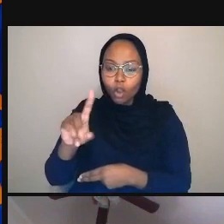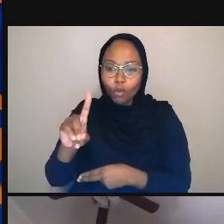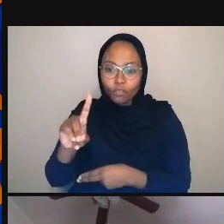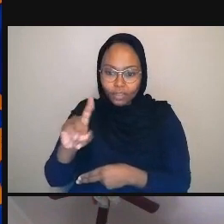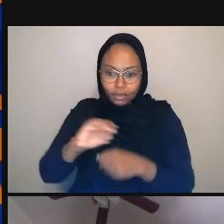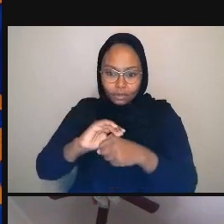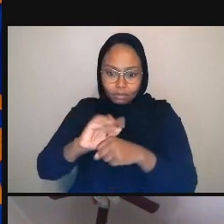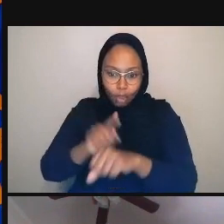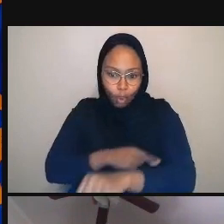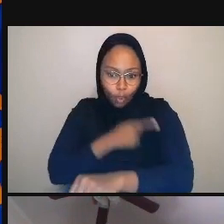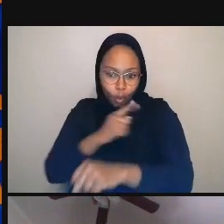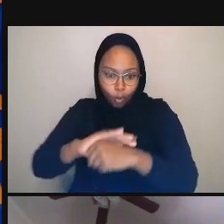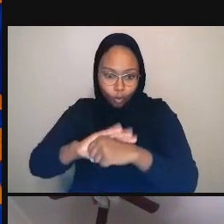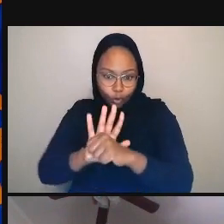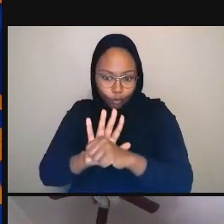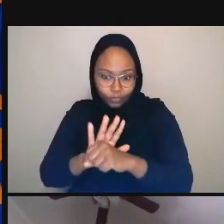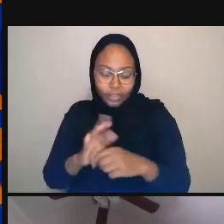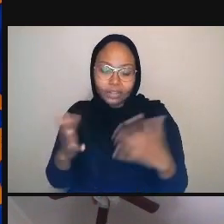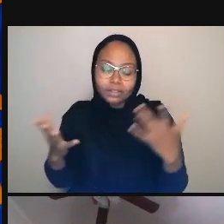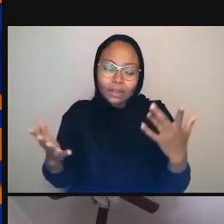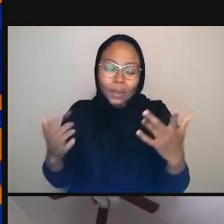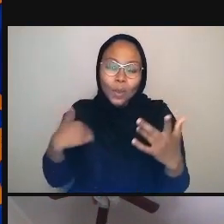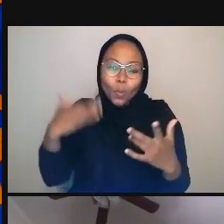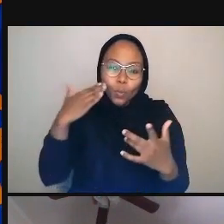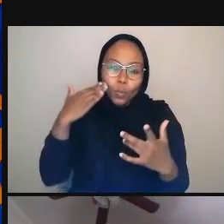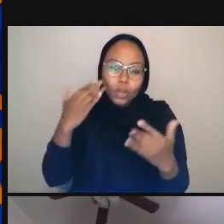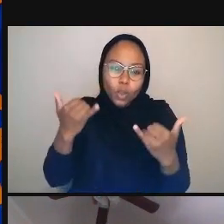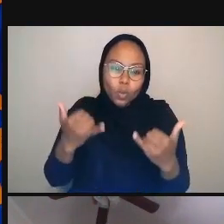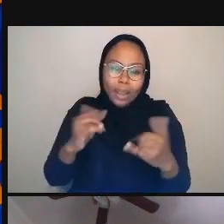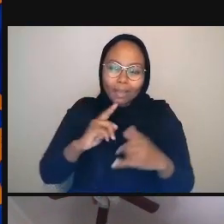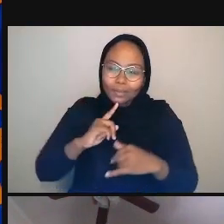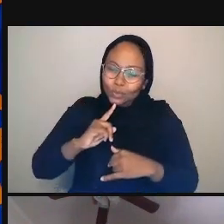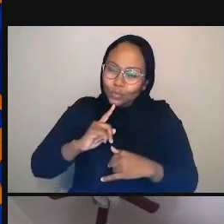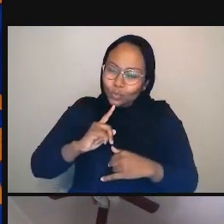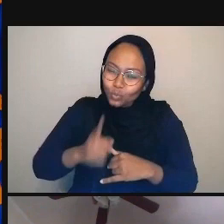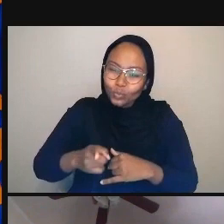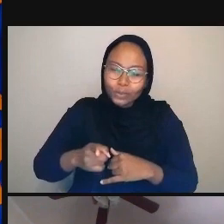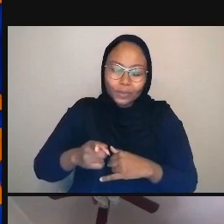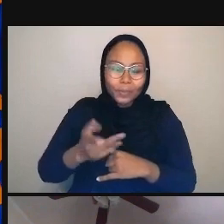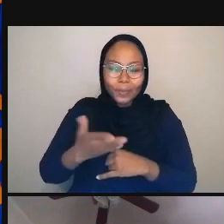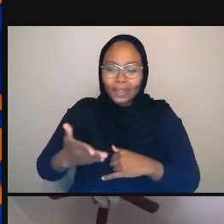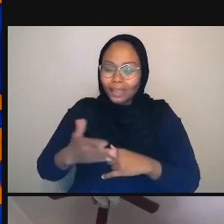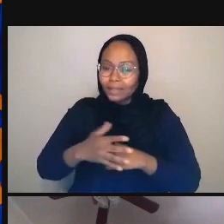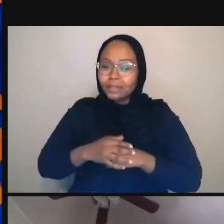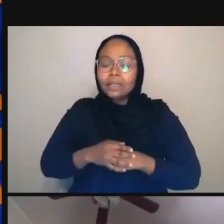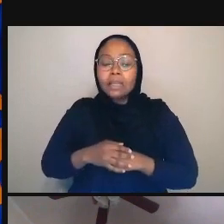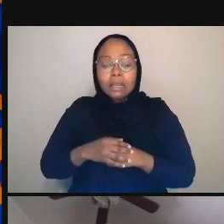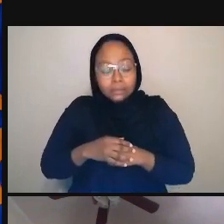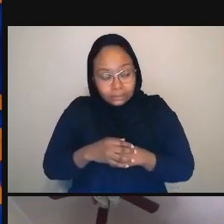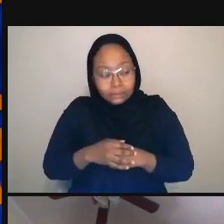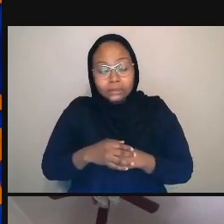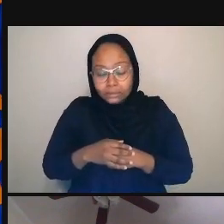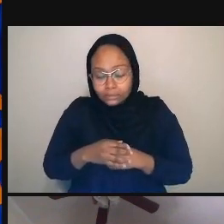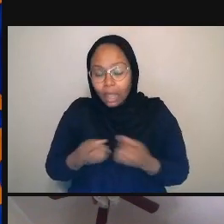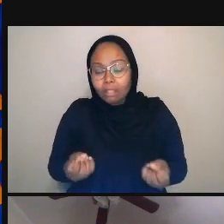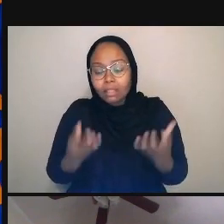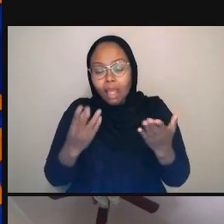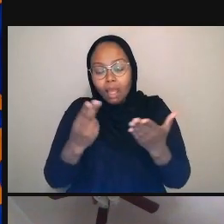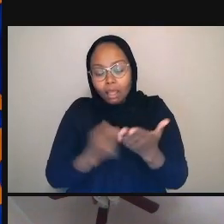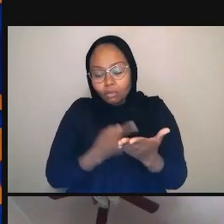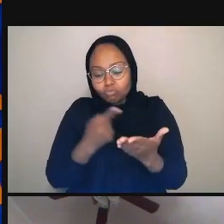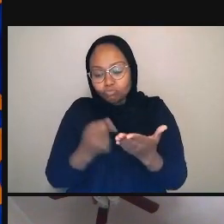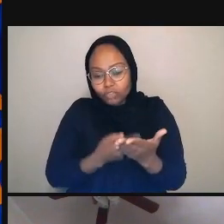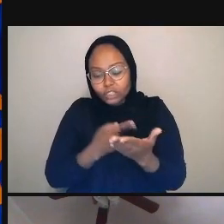symptoms. And we know now that it is a real phenomenon. A number of studies have